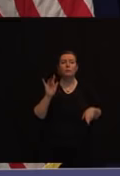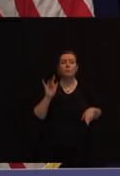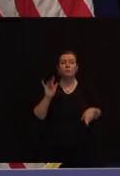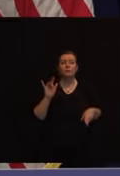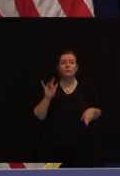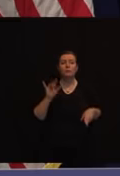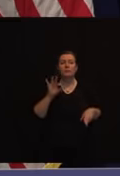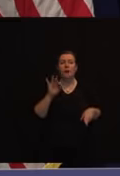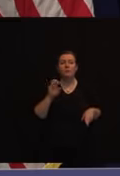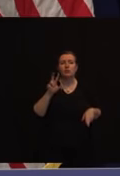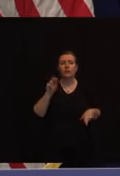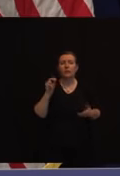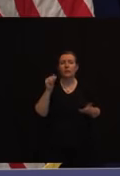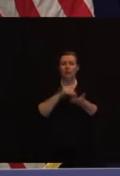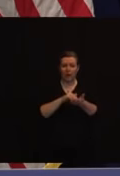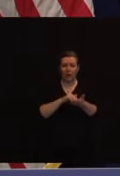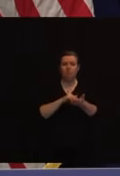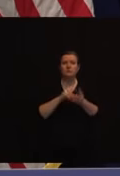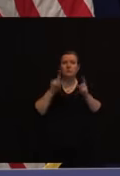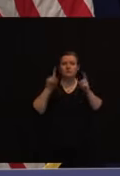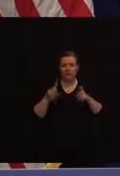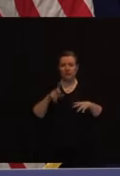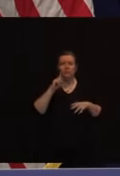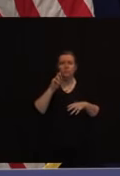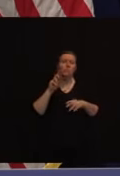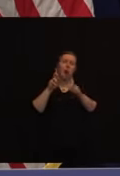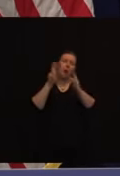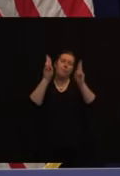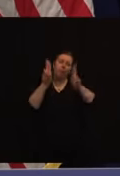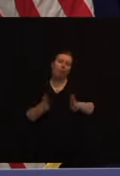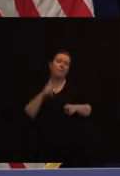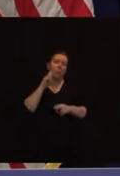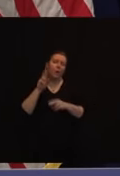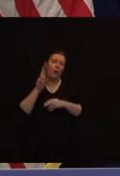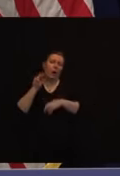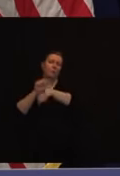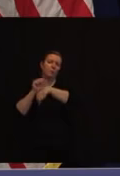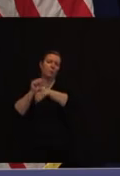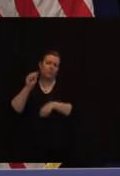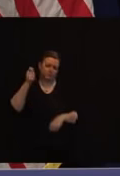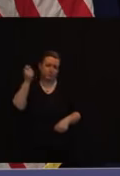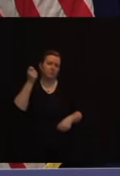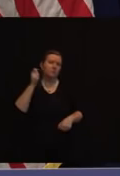for unemployment in New Jersey since the middle of March. This was many times